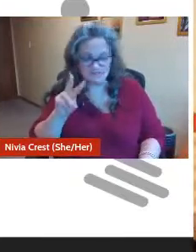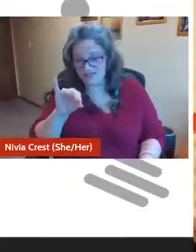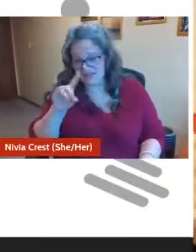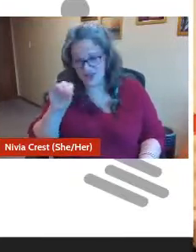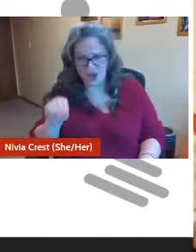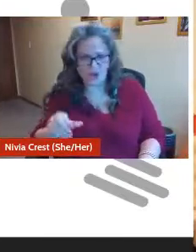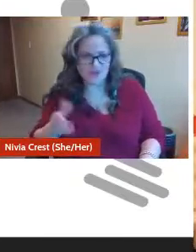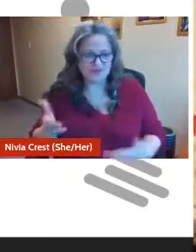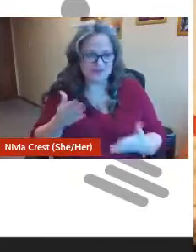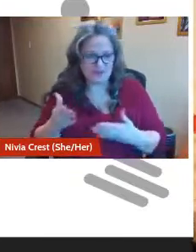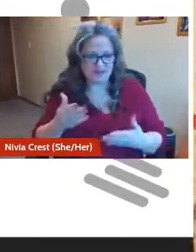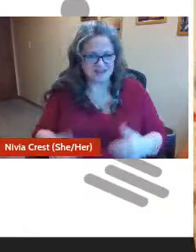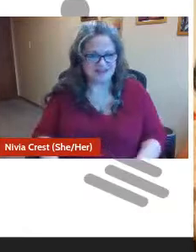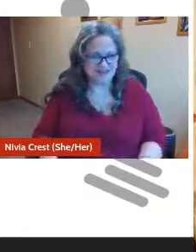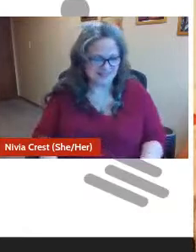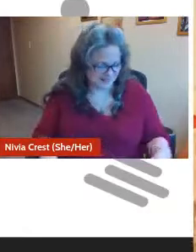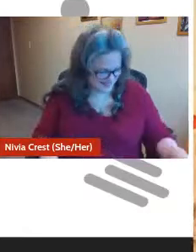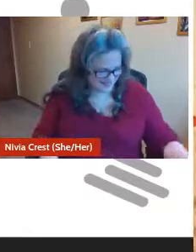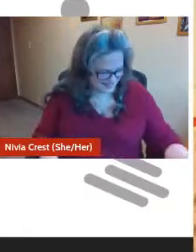Your mother needs